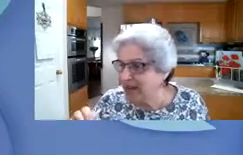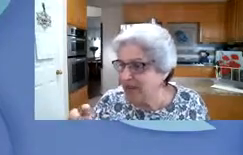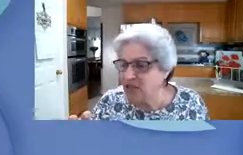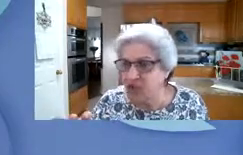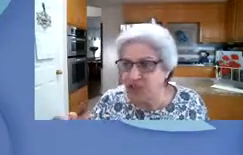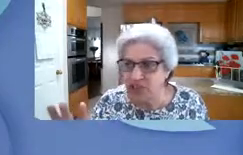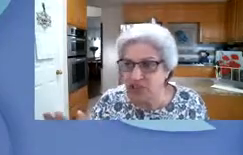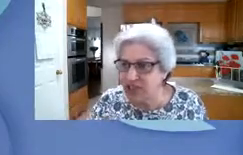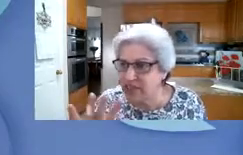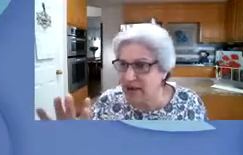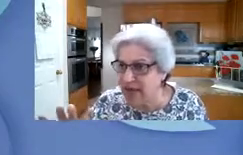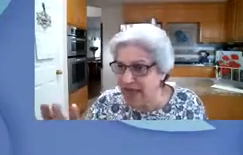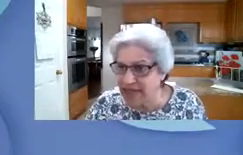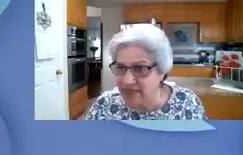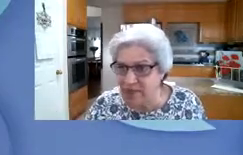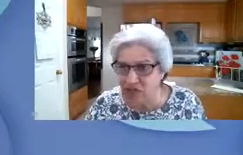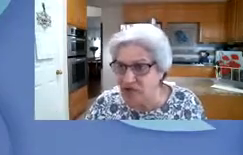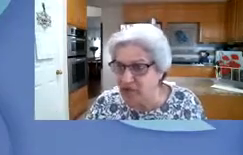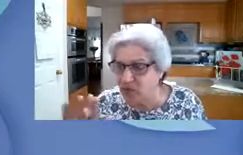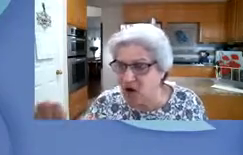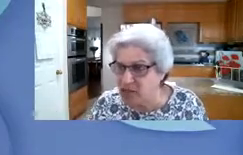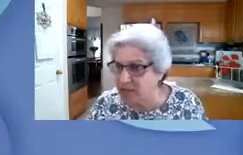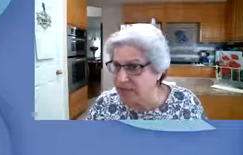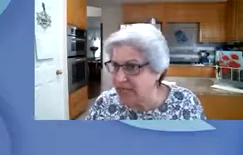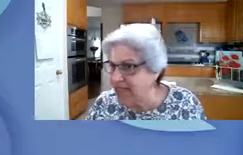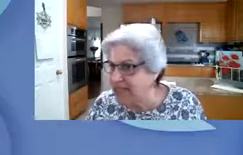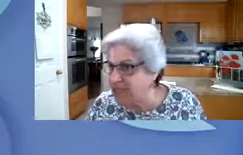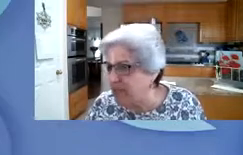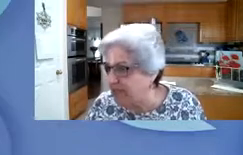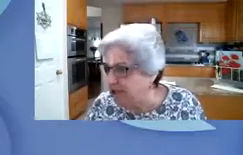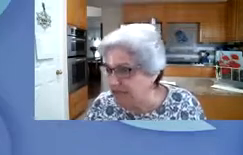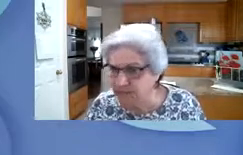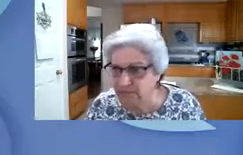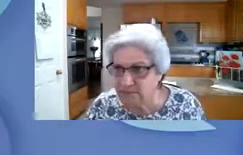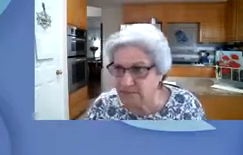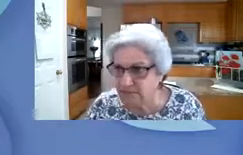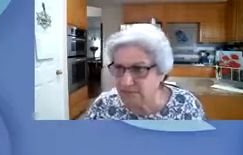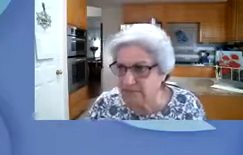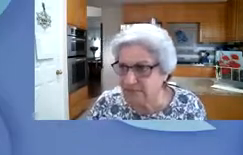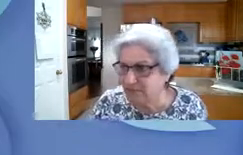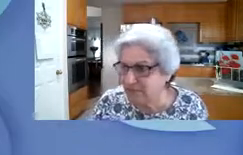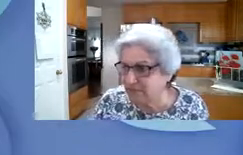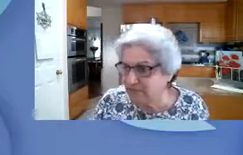there anybody that has questions just about that to make sure that we're all hanging together?